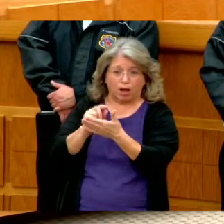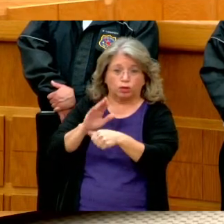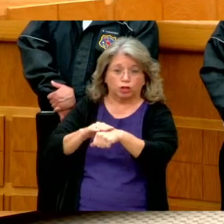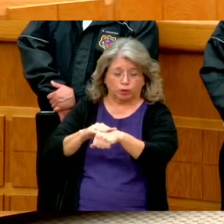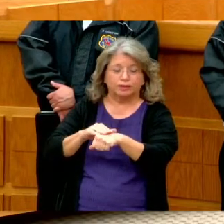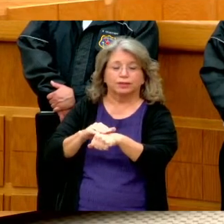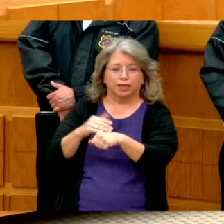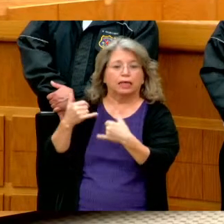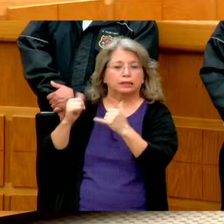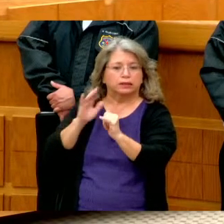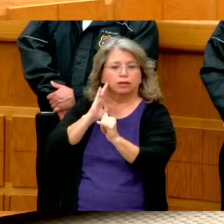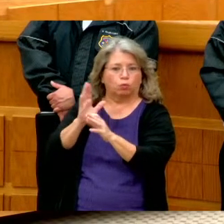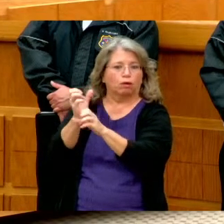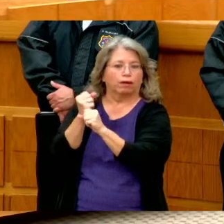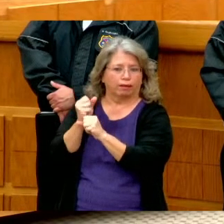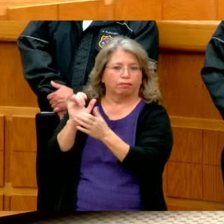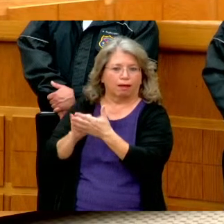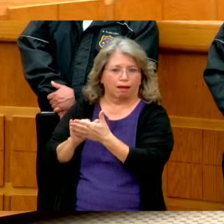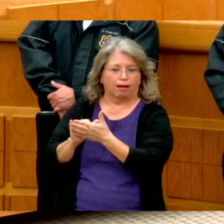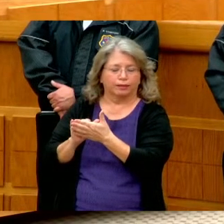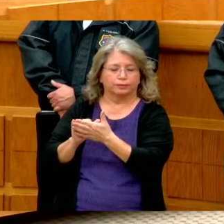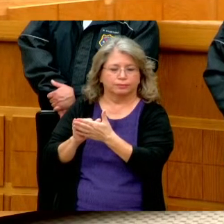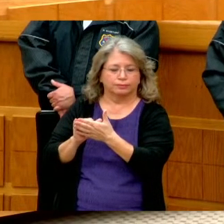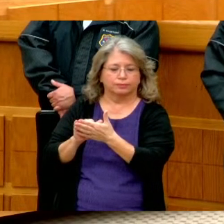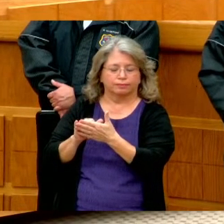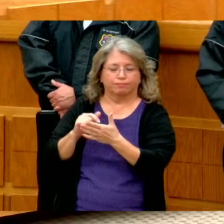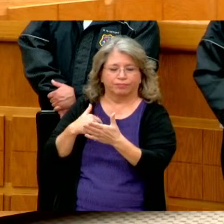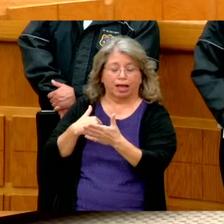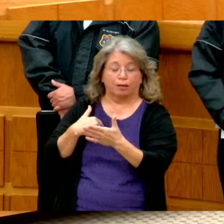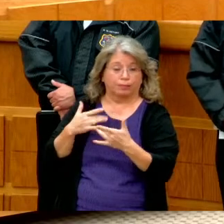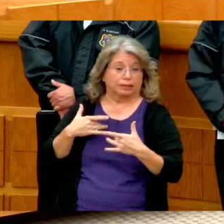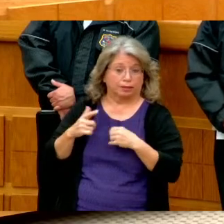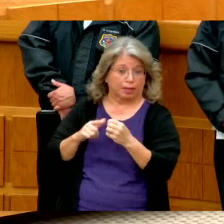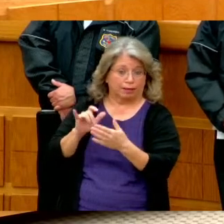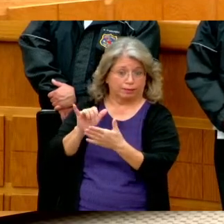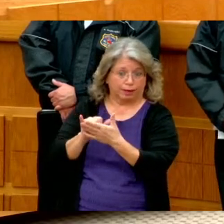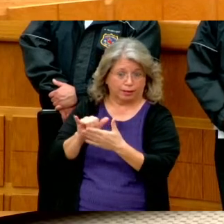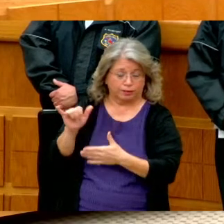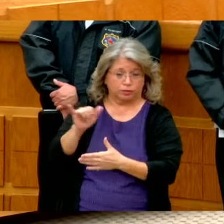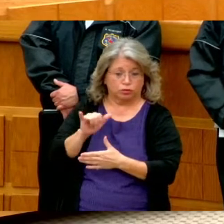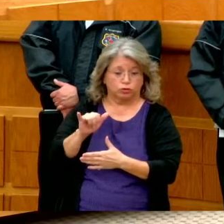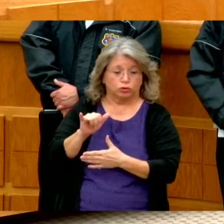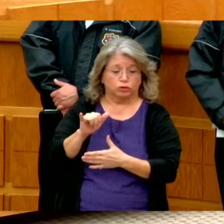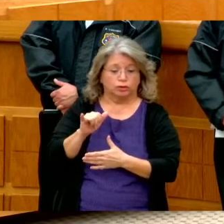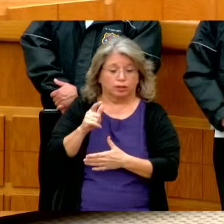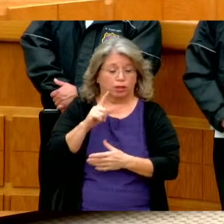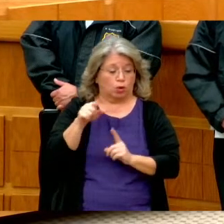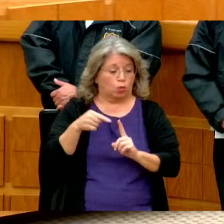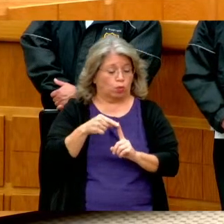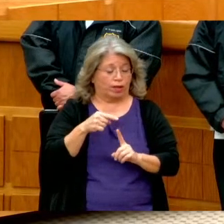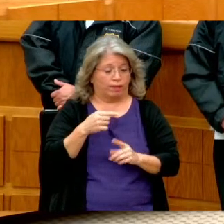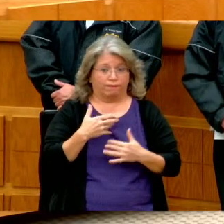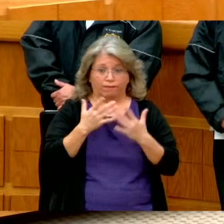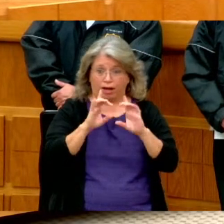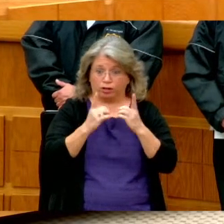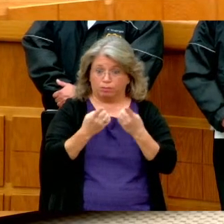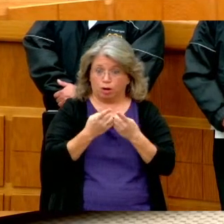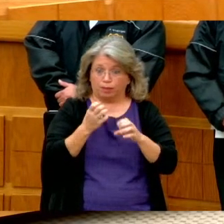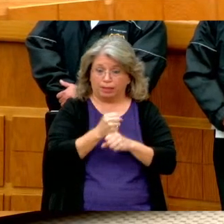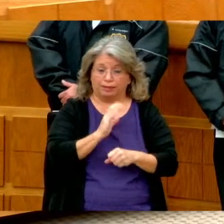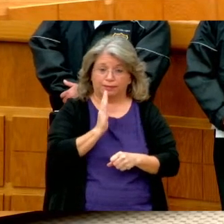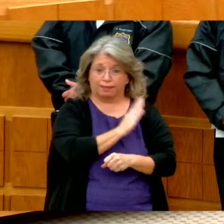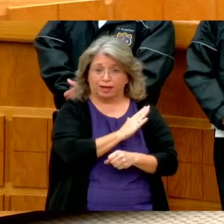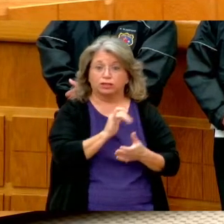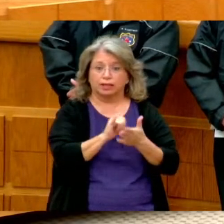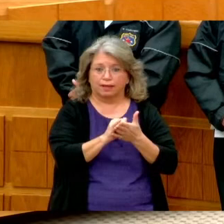fuse. And what I'm excited about that, if we want to take it one step further, is that when CCFD gets theirs, it's kind of that